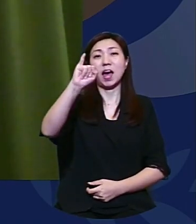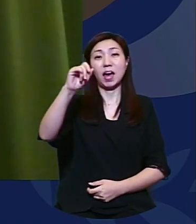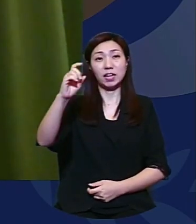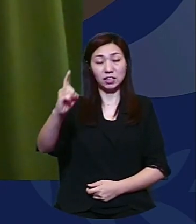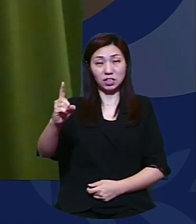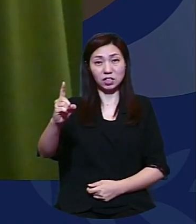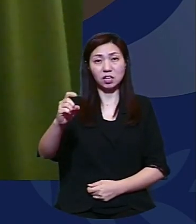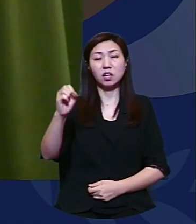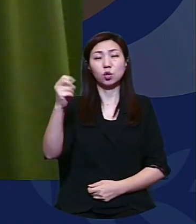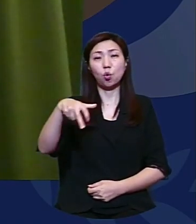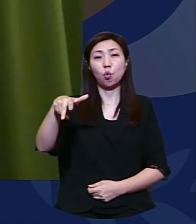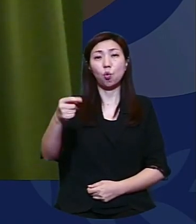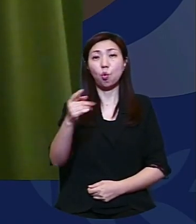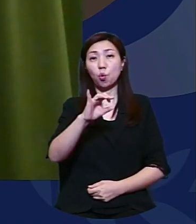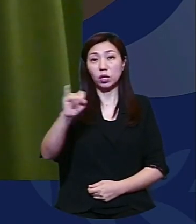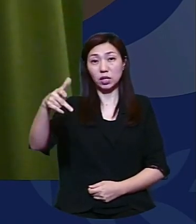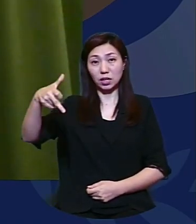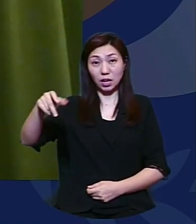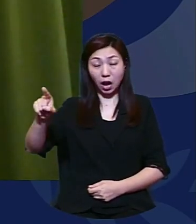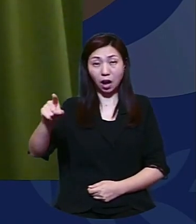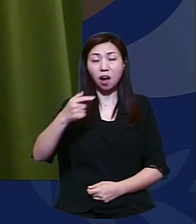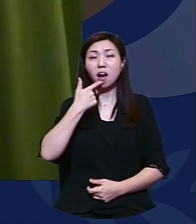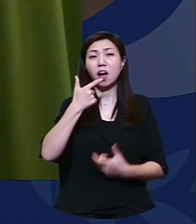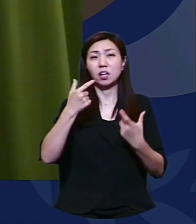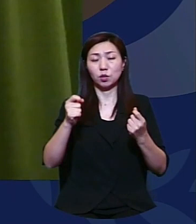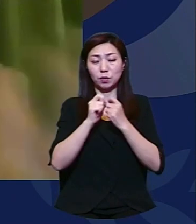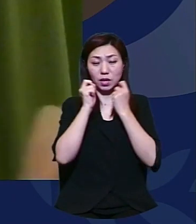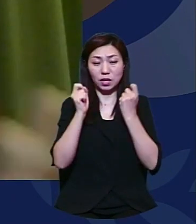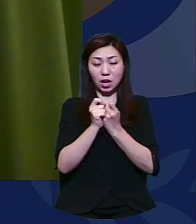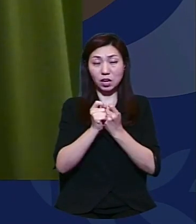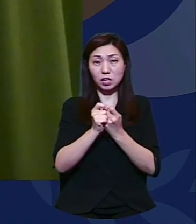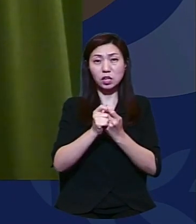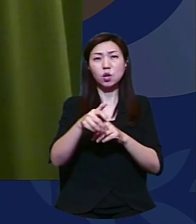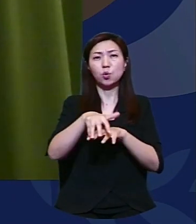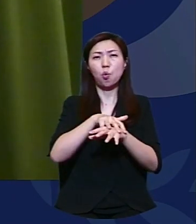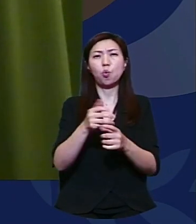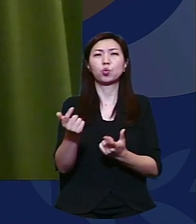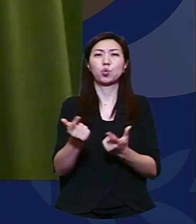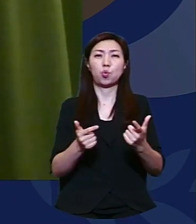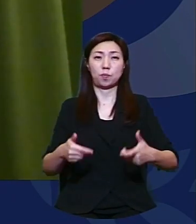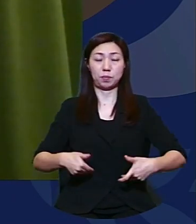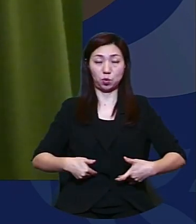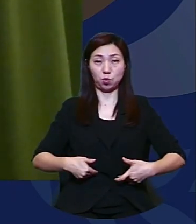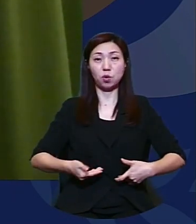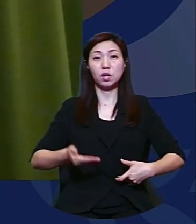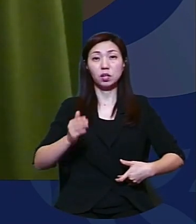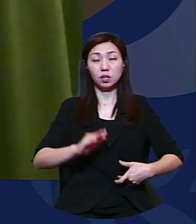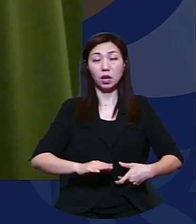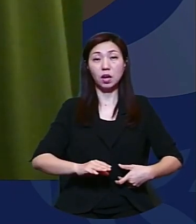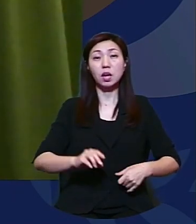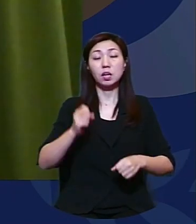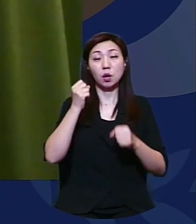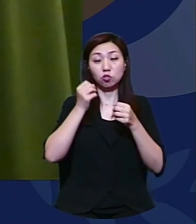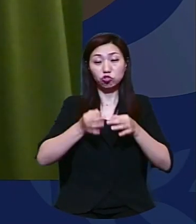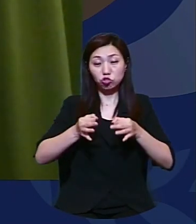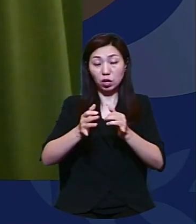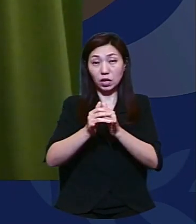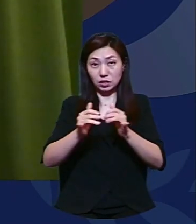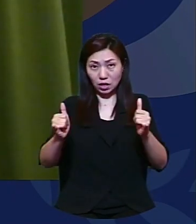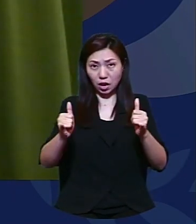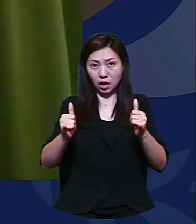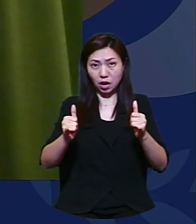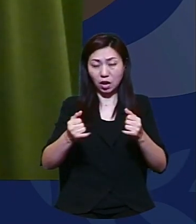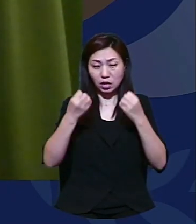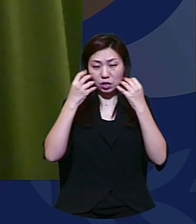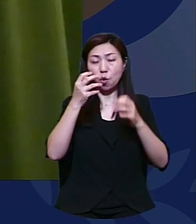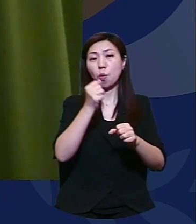sector. But as a development organization and as a community of donors and investors with what we hope is the shared goal of